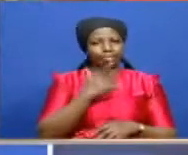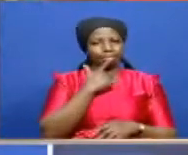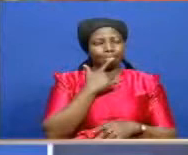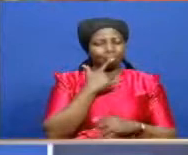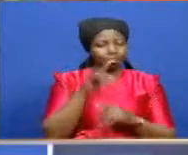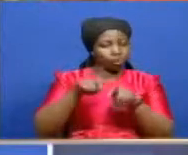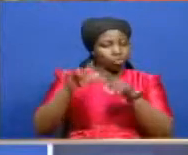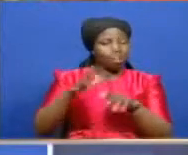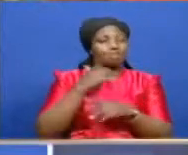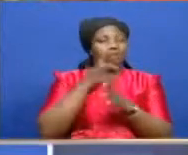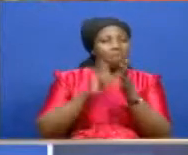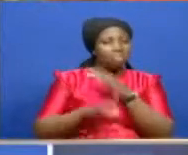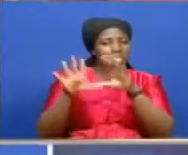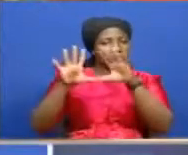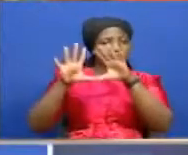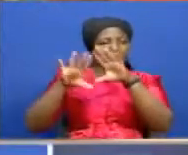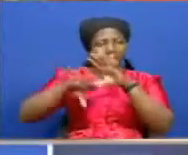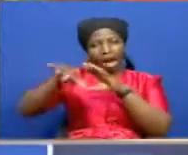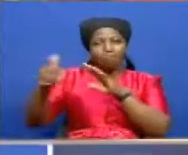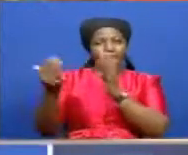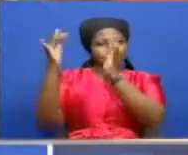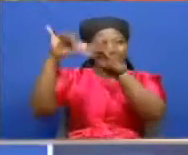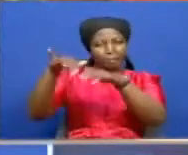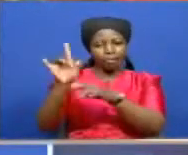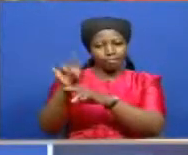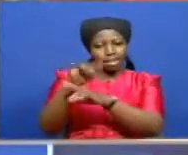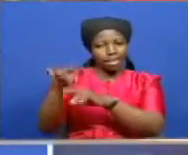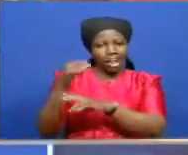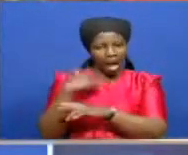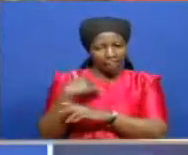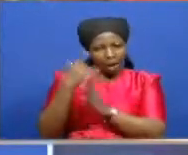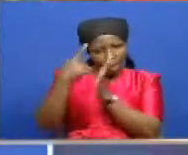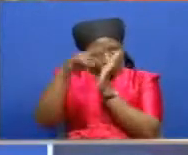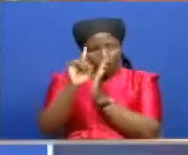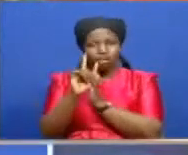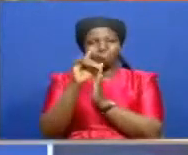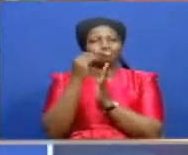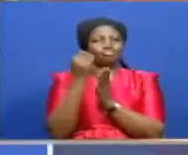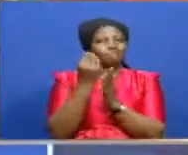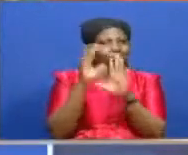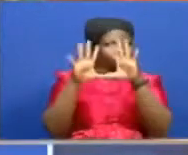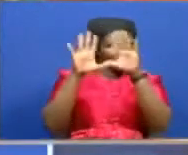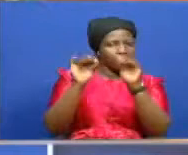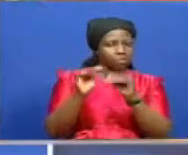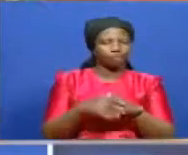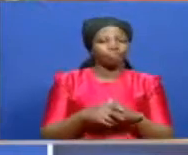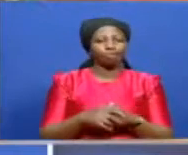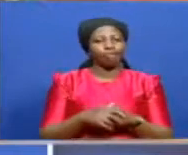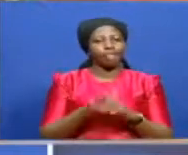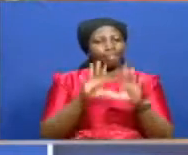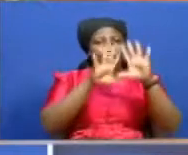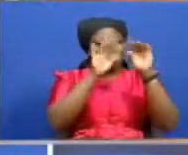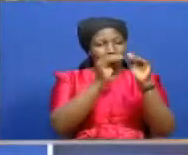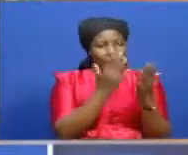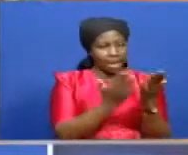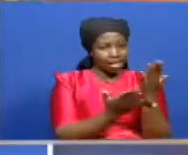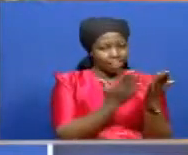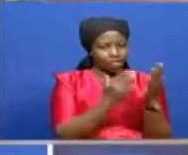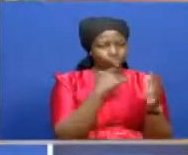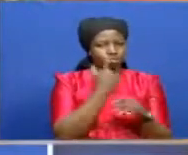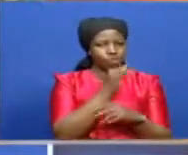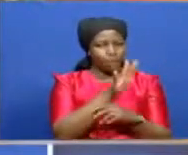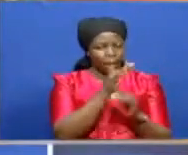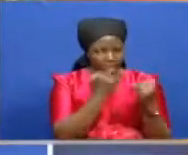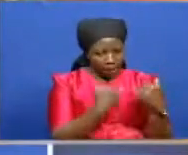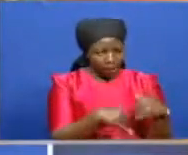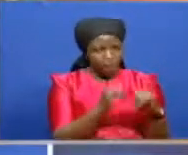the 2020-2021 County Budget Estimates and Appropriations Bill. The budget estimates, whose implementation has since